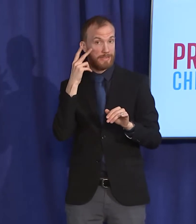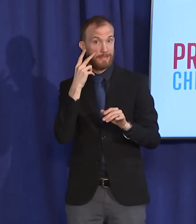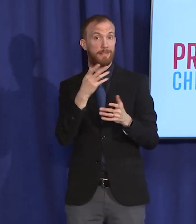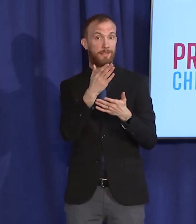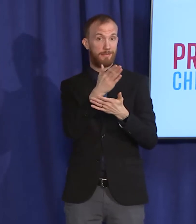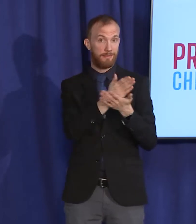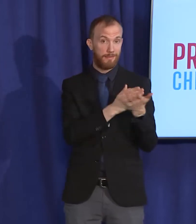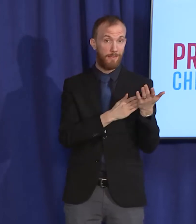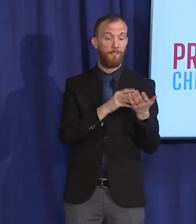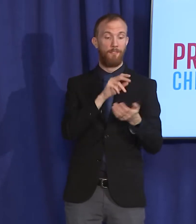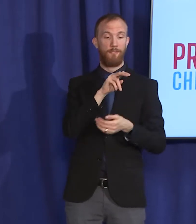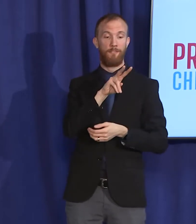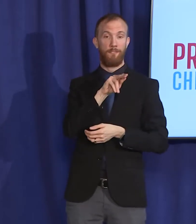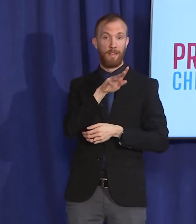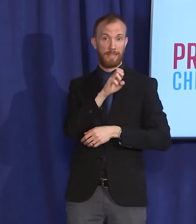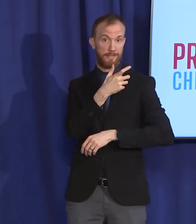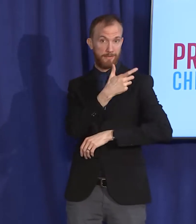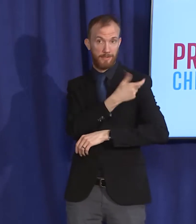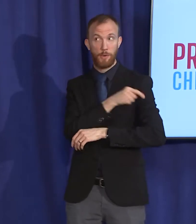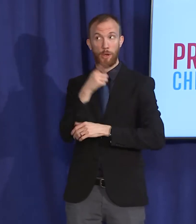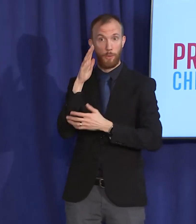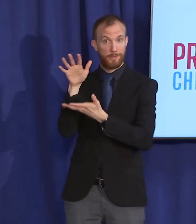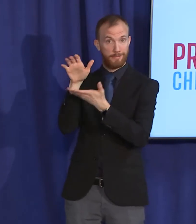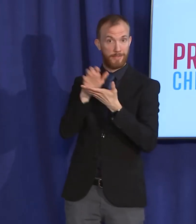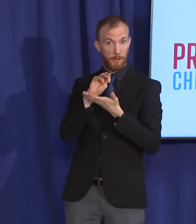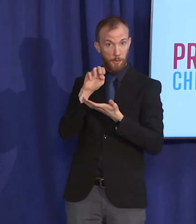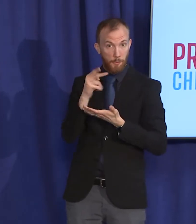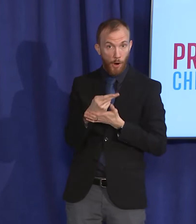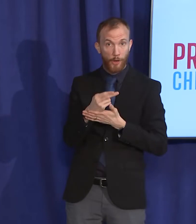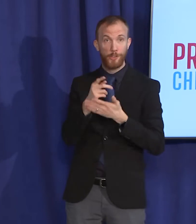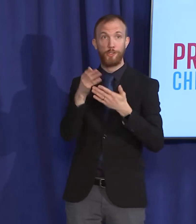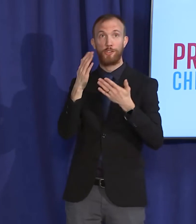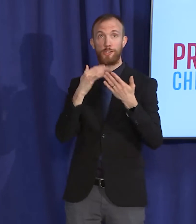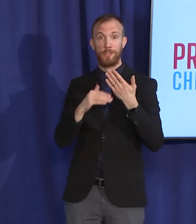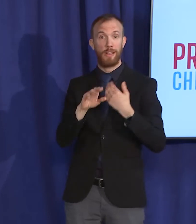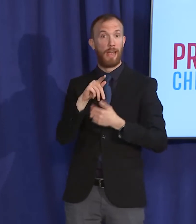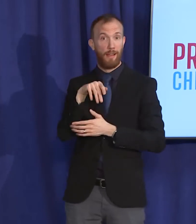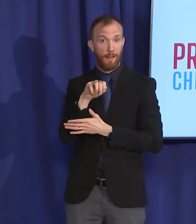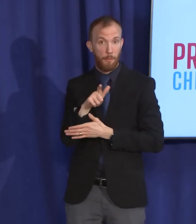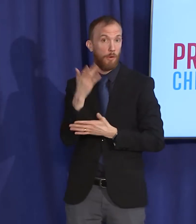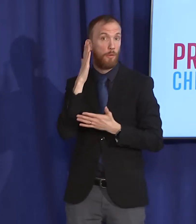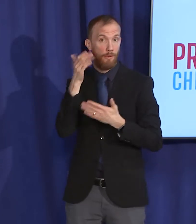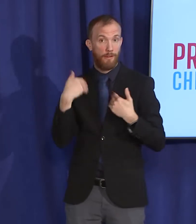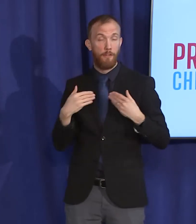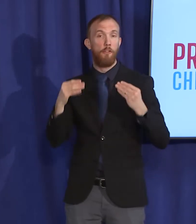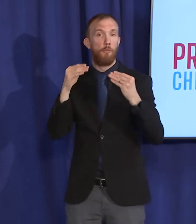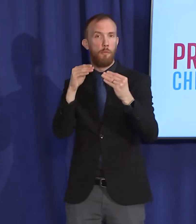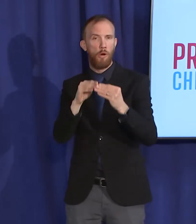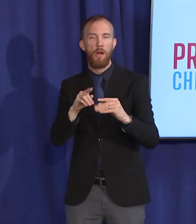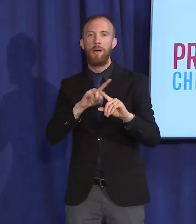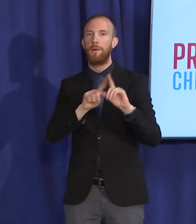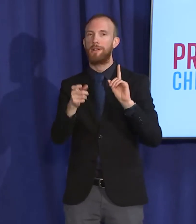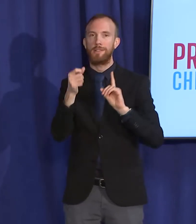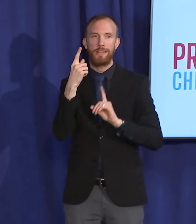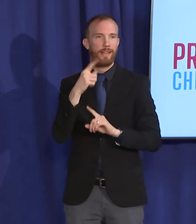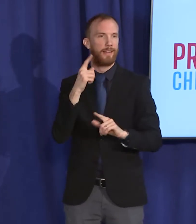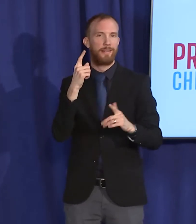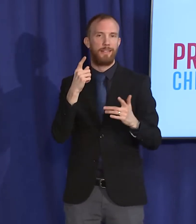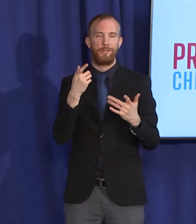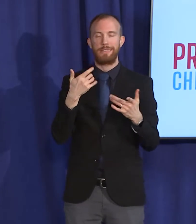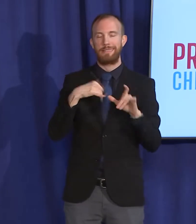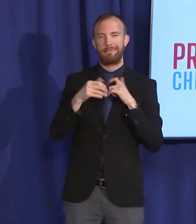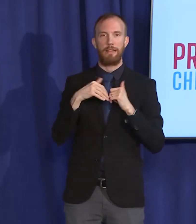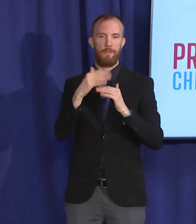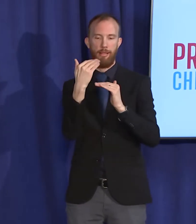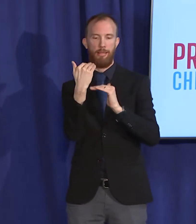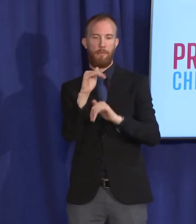better. But we want to make sure that we manage folks' expectations. It will take us some time because of the limited